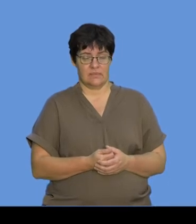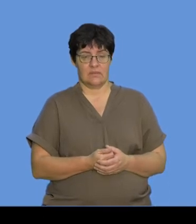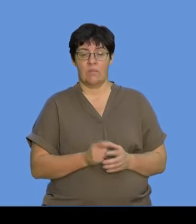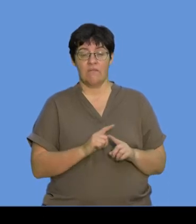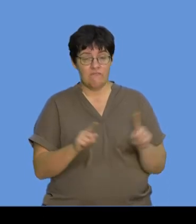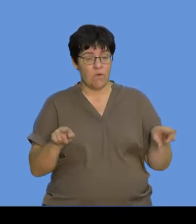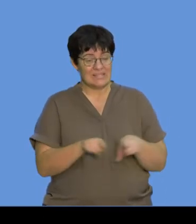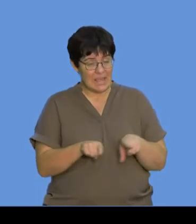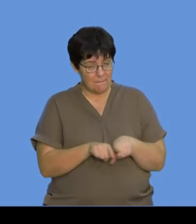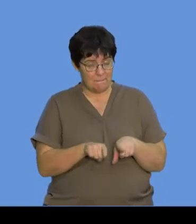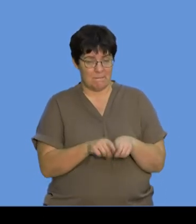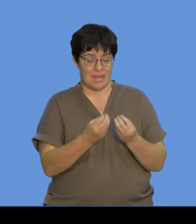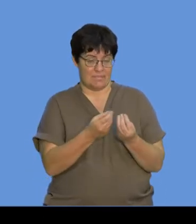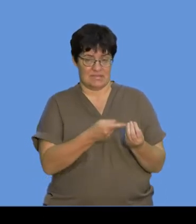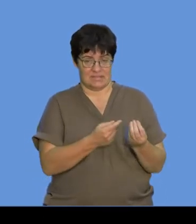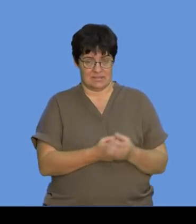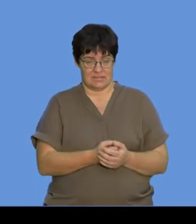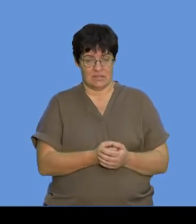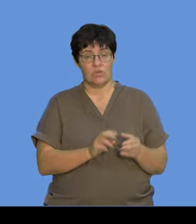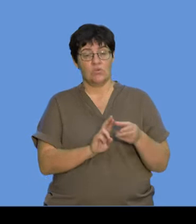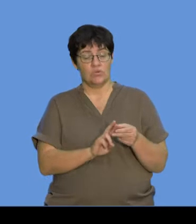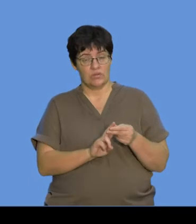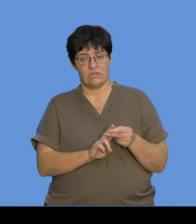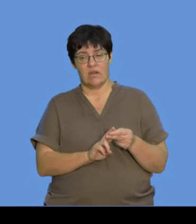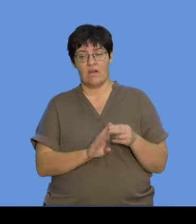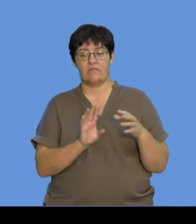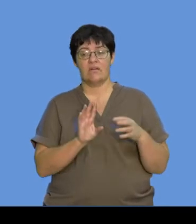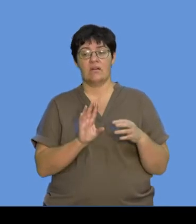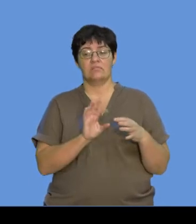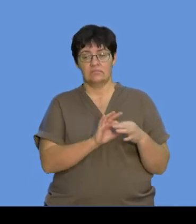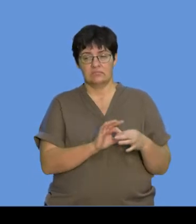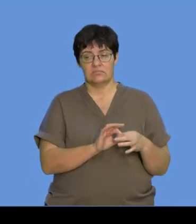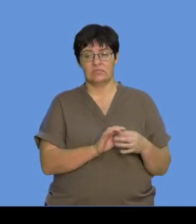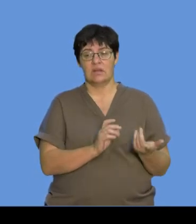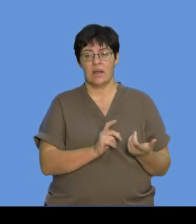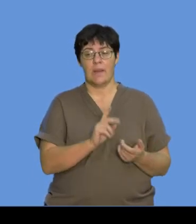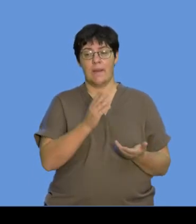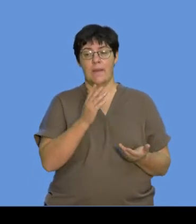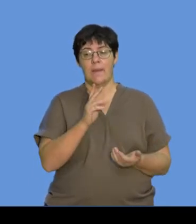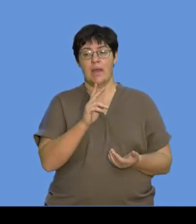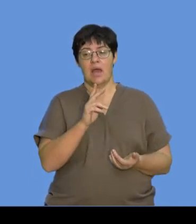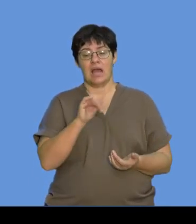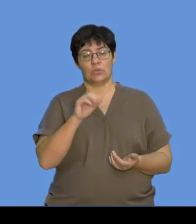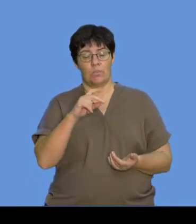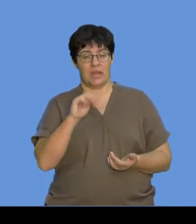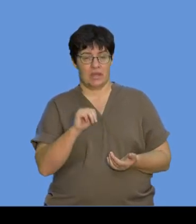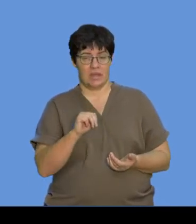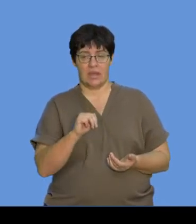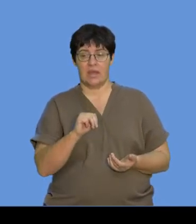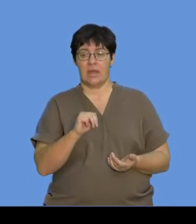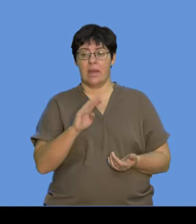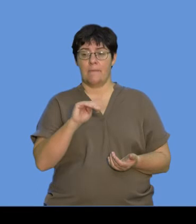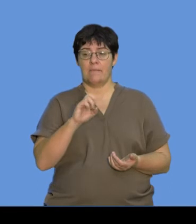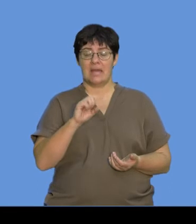Different mass, but for the same element, okay? Right, so the units of relative atomic mass is atomic mass units. So